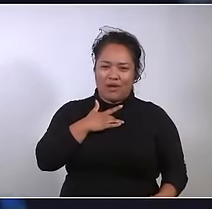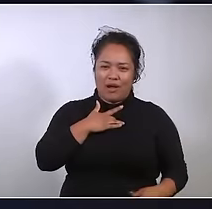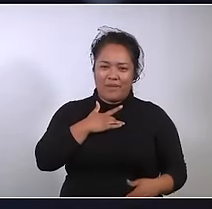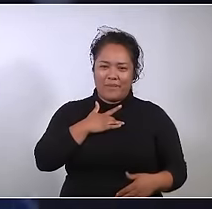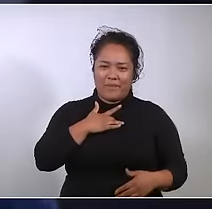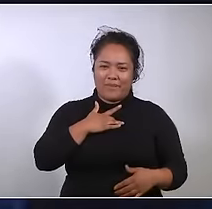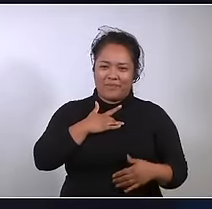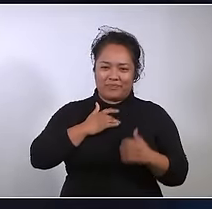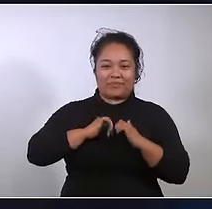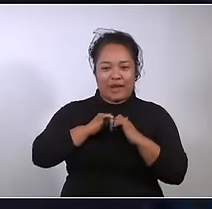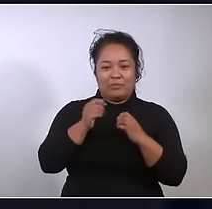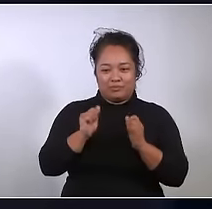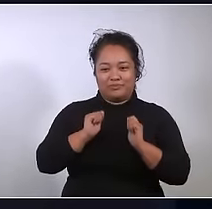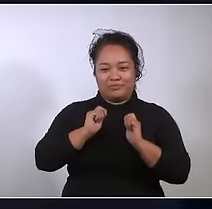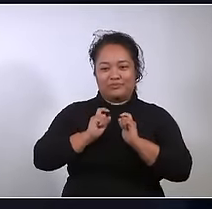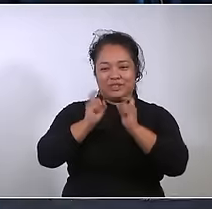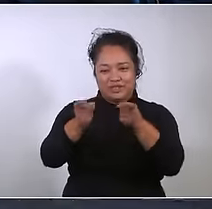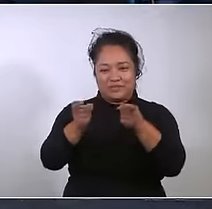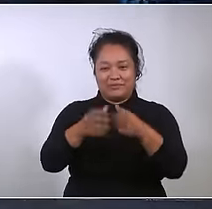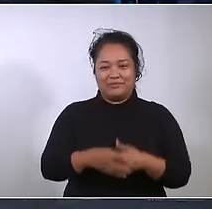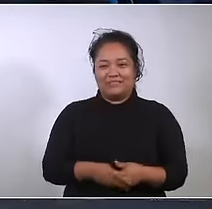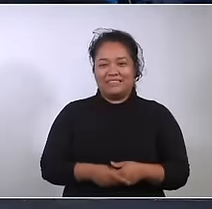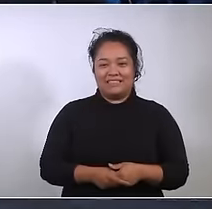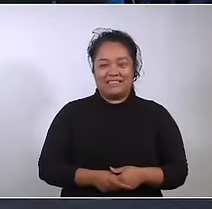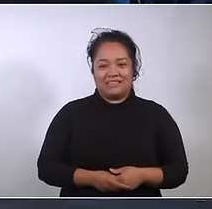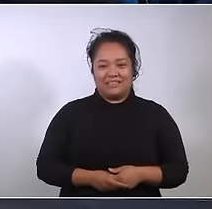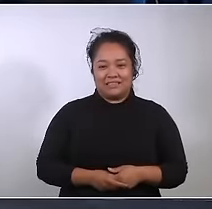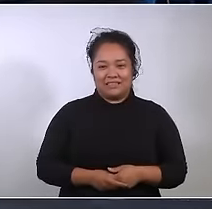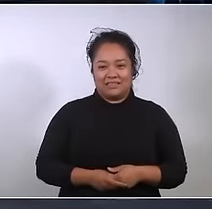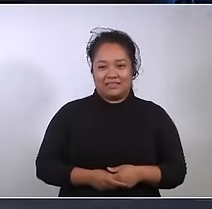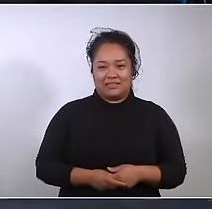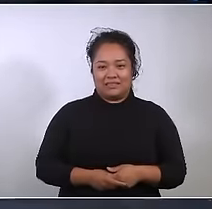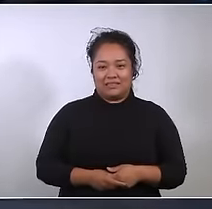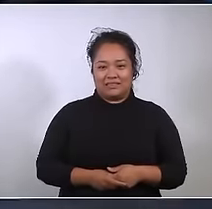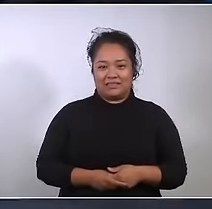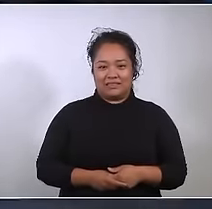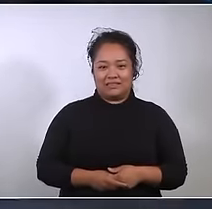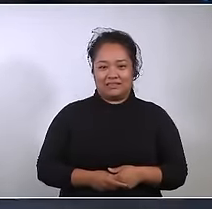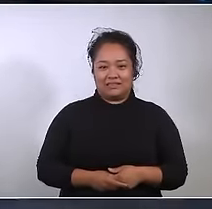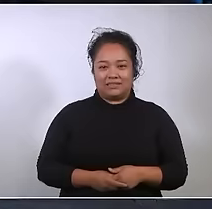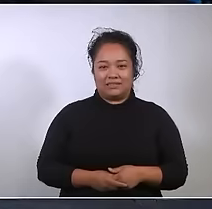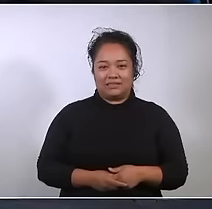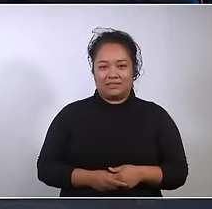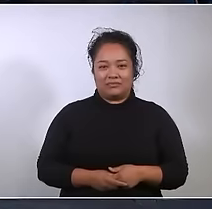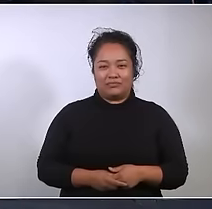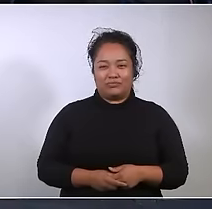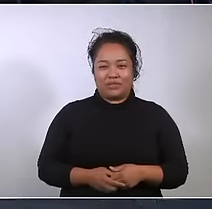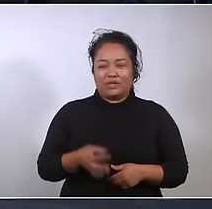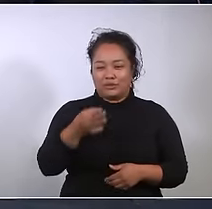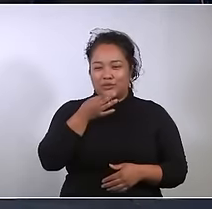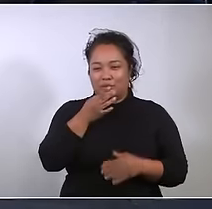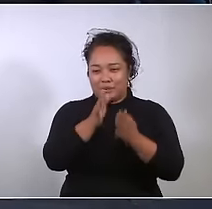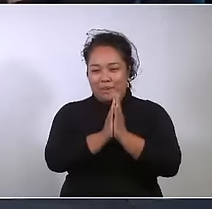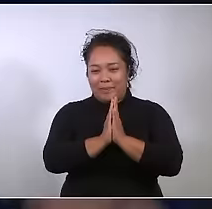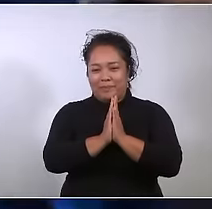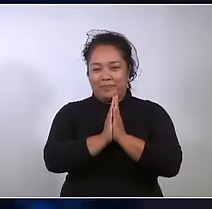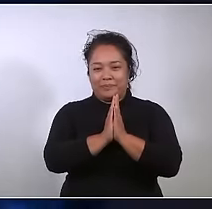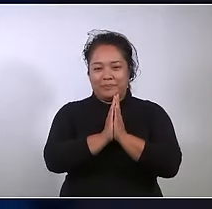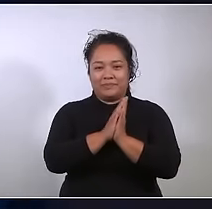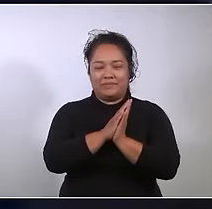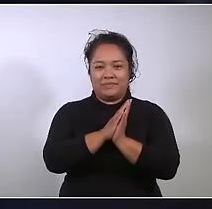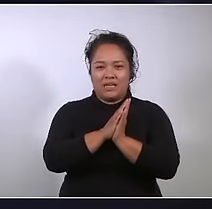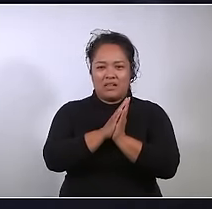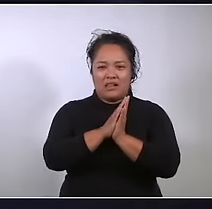going to give. Al Señor, mientras que el Señor prepara su corazón para dar. In a bit we're going to do a prayer. Vamos a orar. And